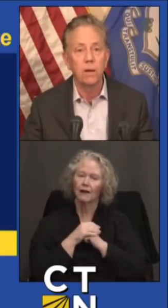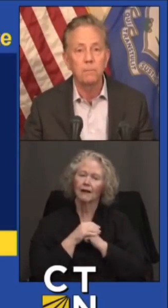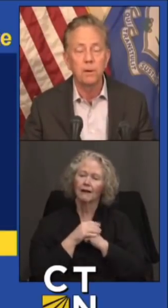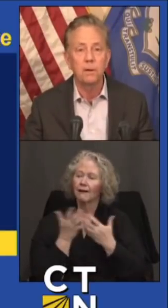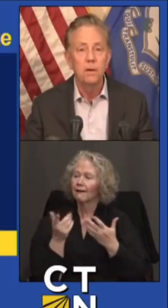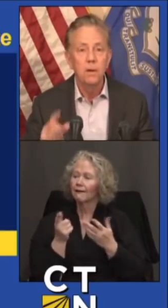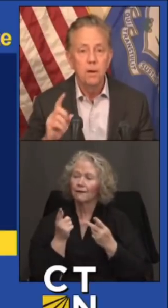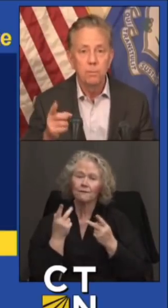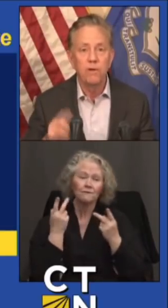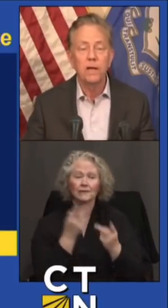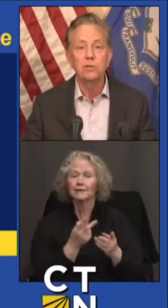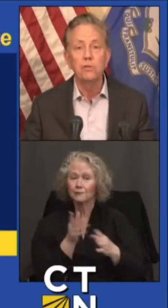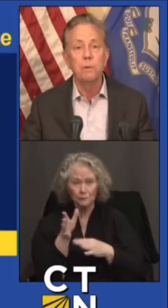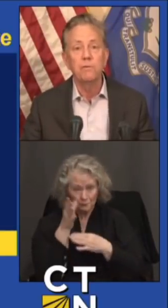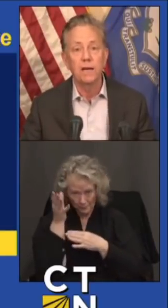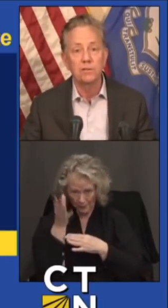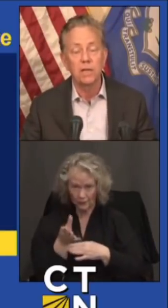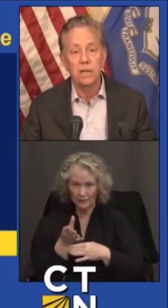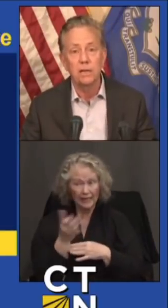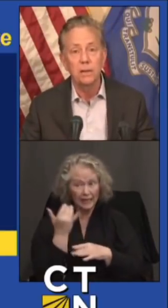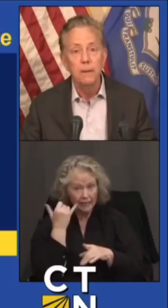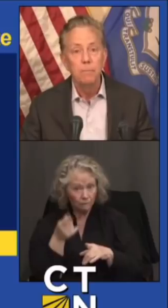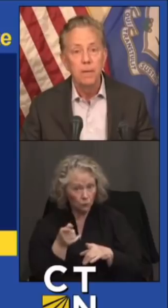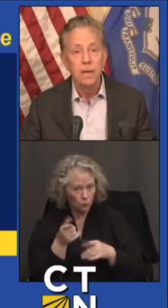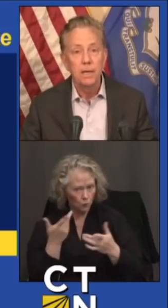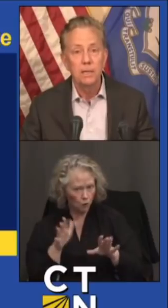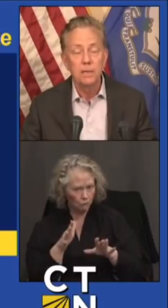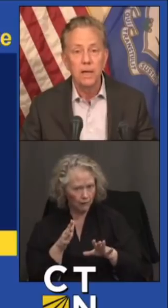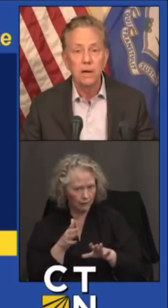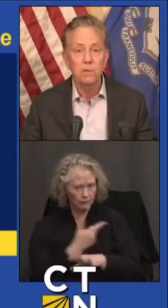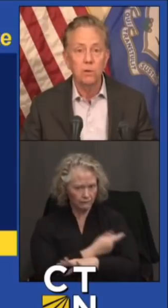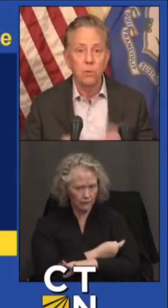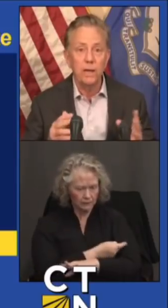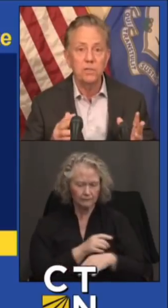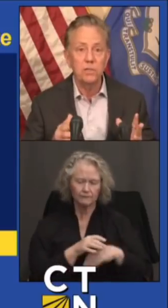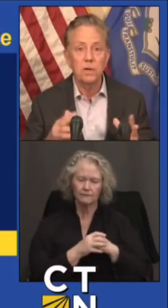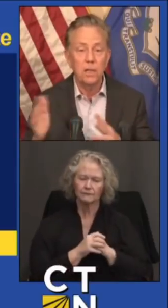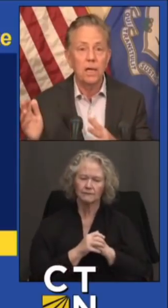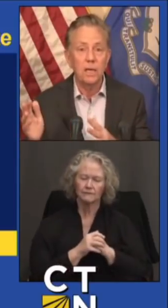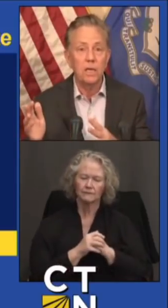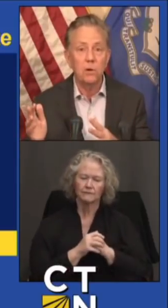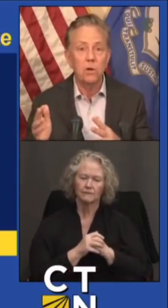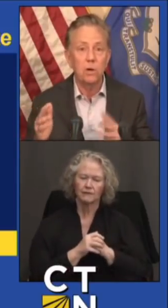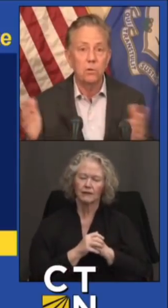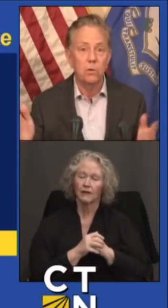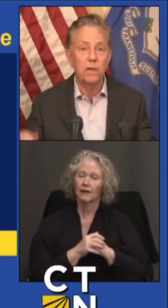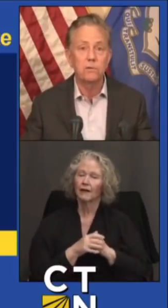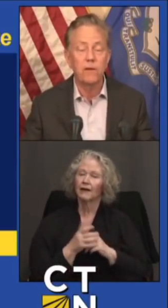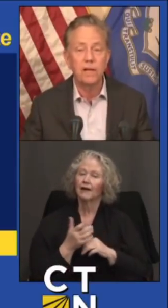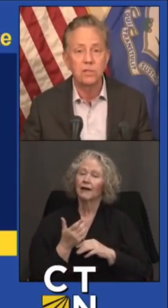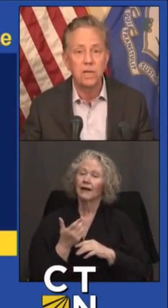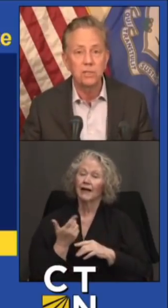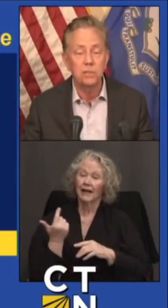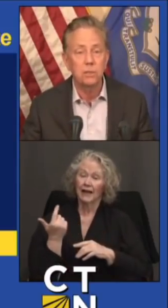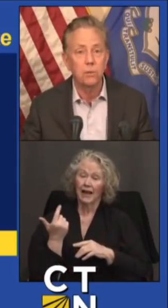your grandpa, provided you've been vaccinated. And they're the greatest, unlike a year ago, the